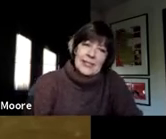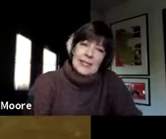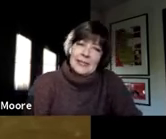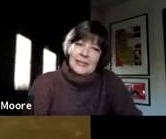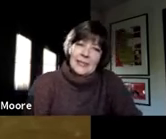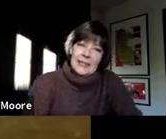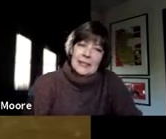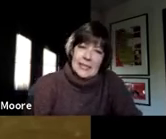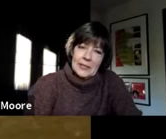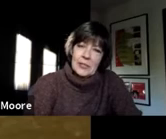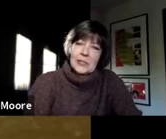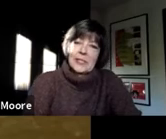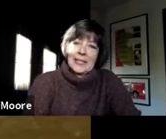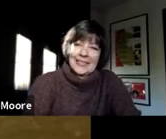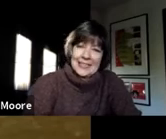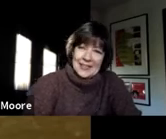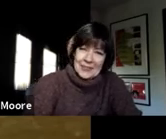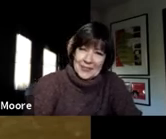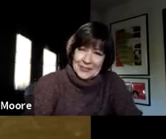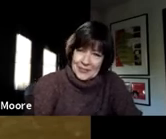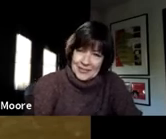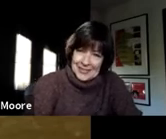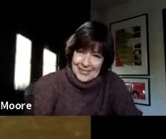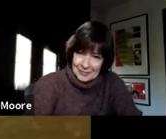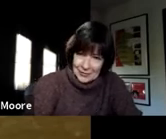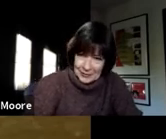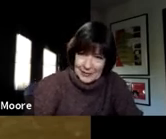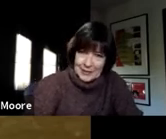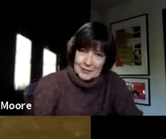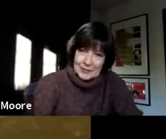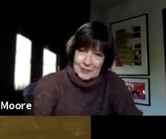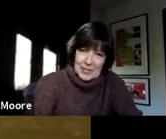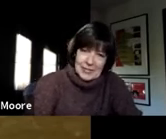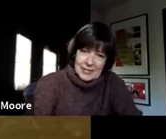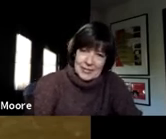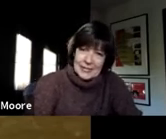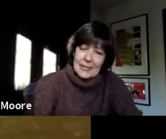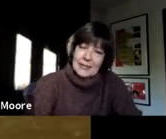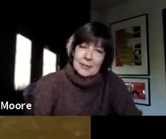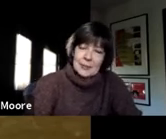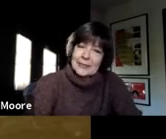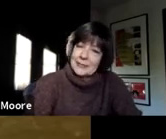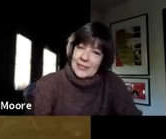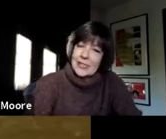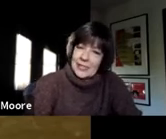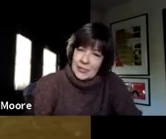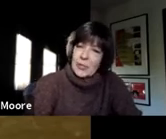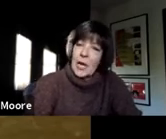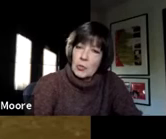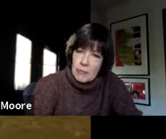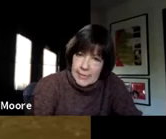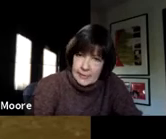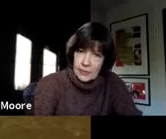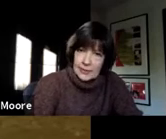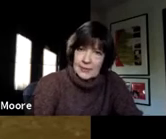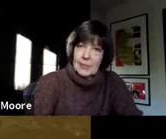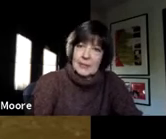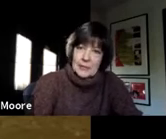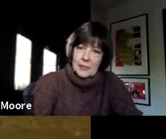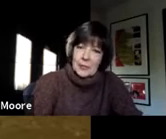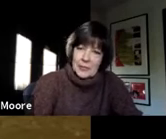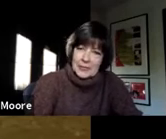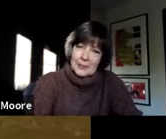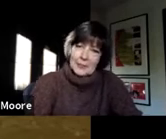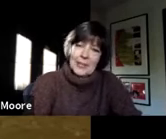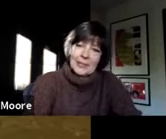has decided that encounter time will in fact save you from disease. But this tells you how crazy we are about